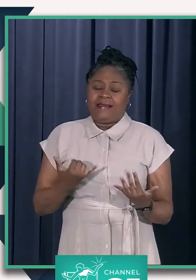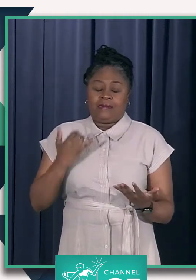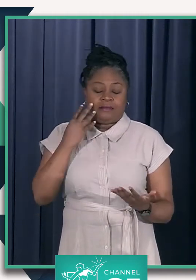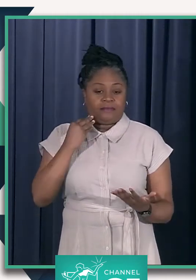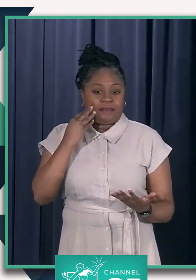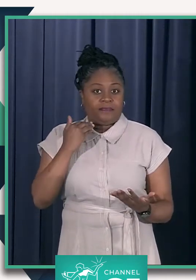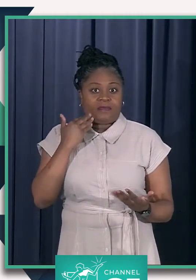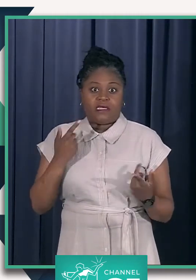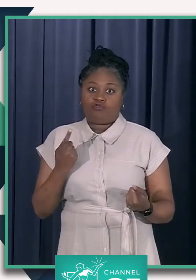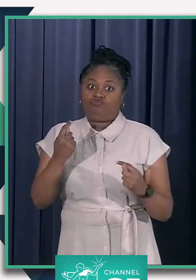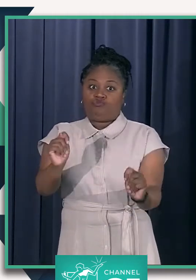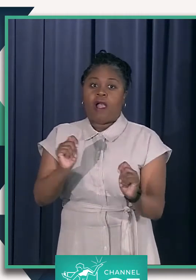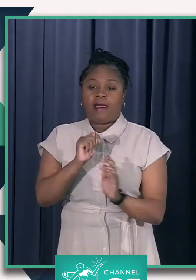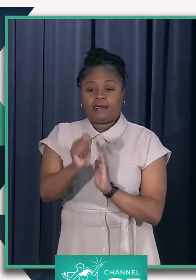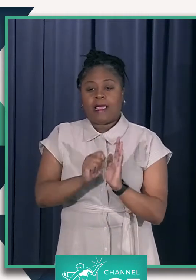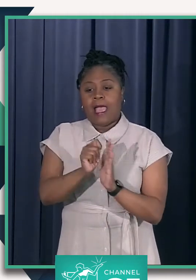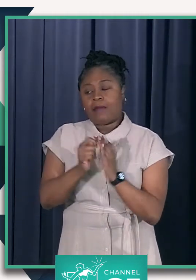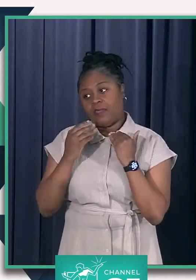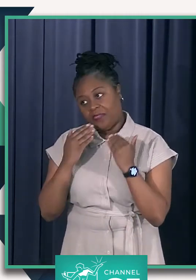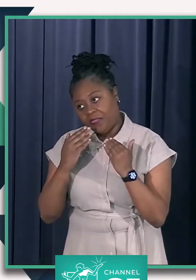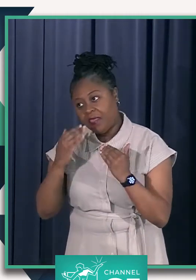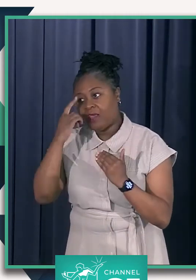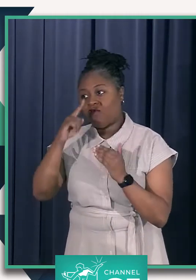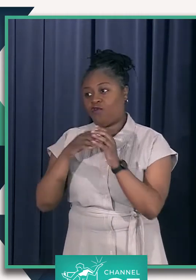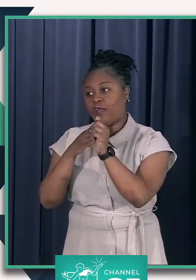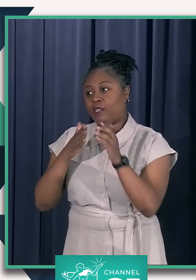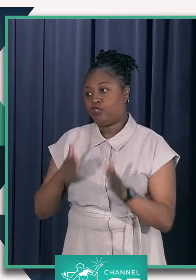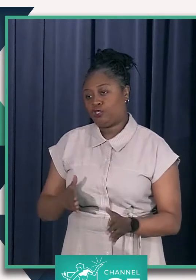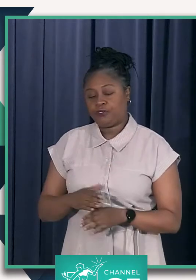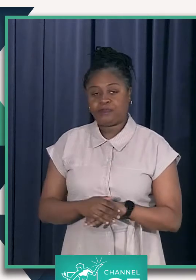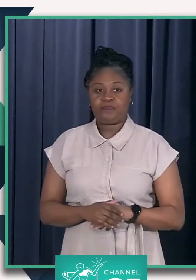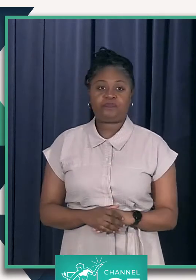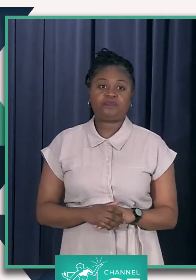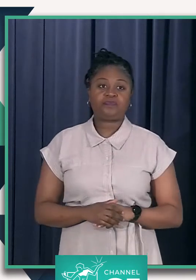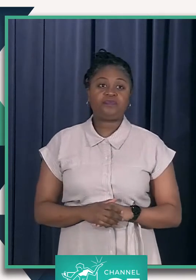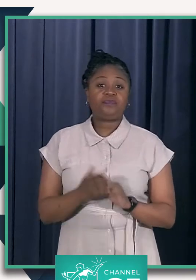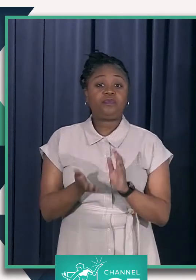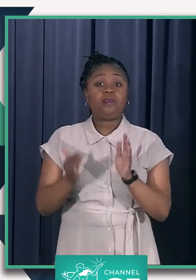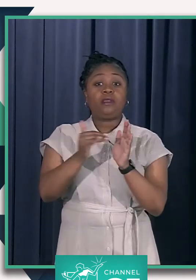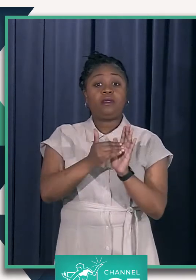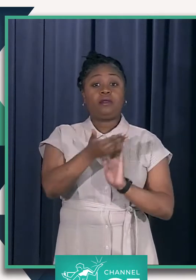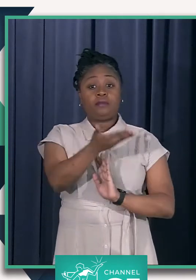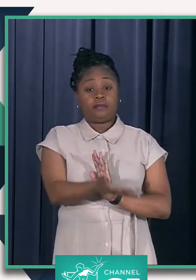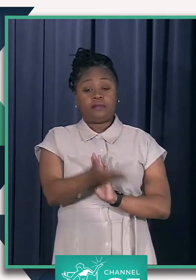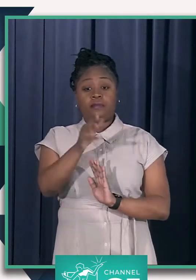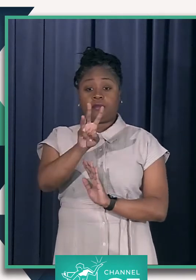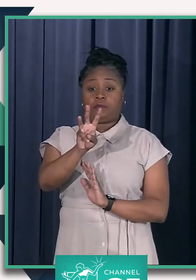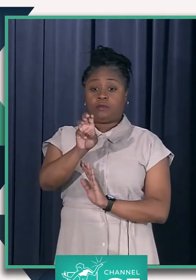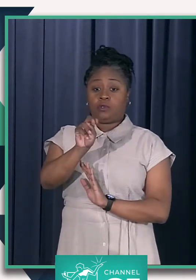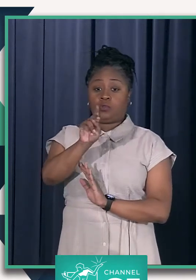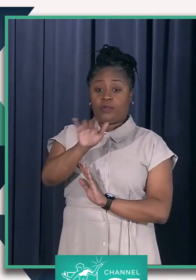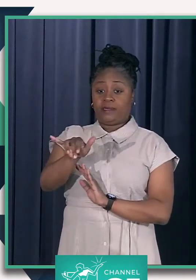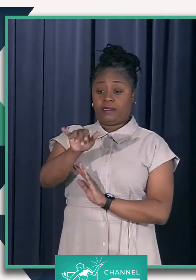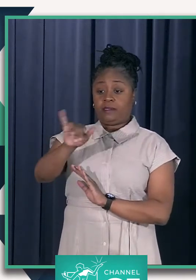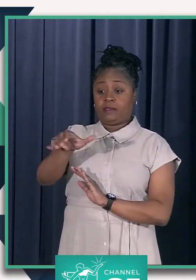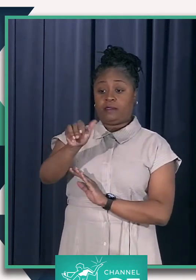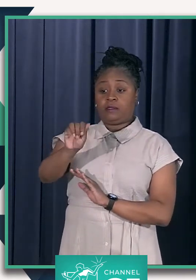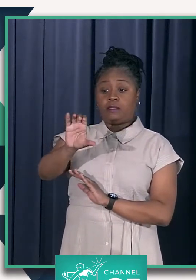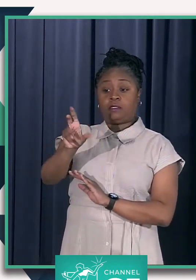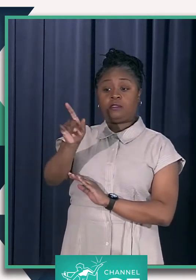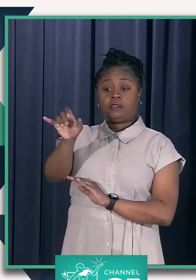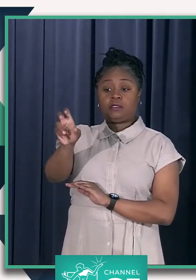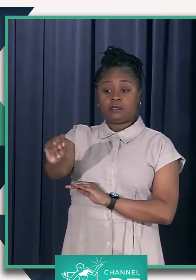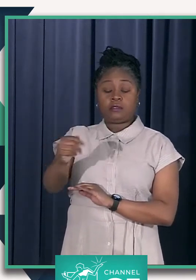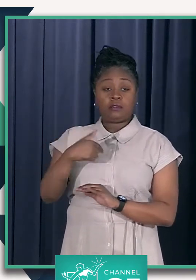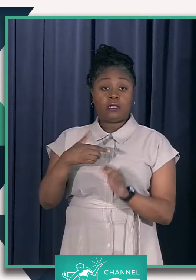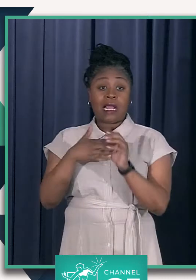so much for your leadership, Mayor Duggan. Again, I'm Wendy Jackson. I lead our work at the